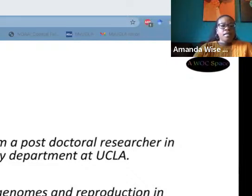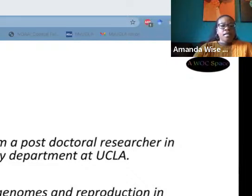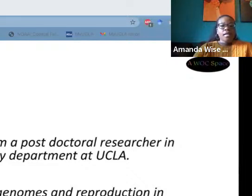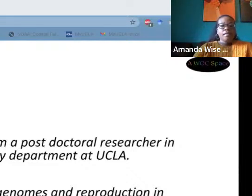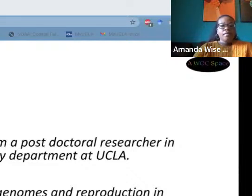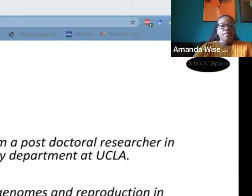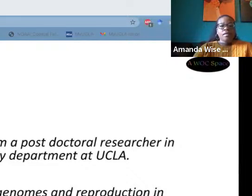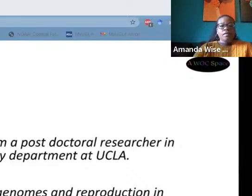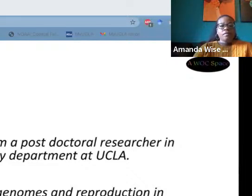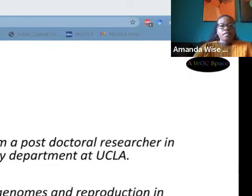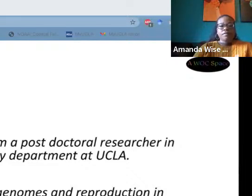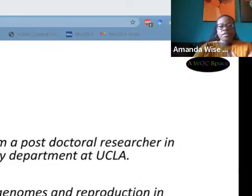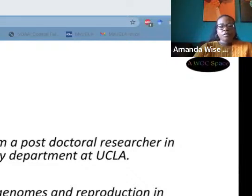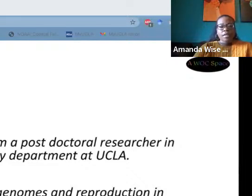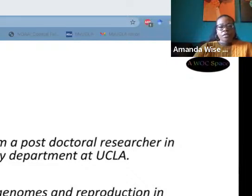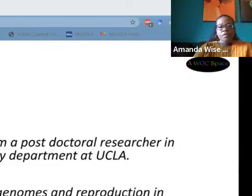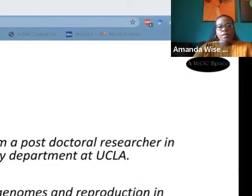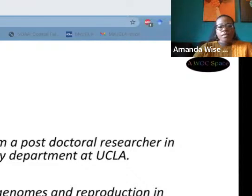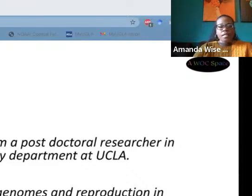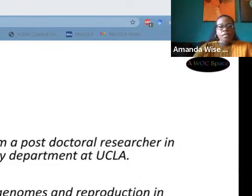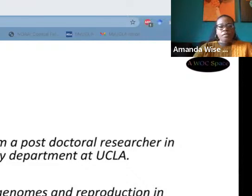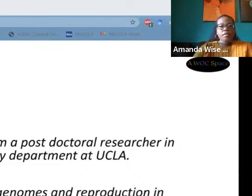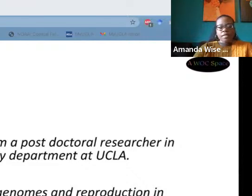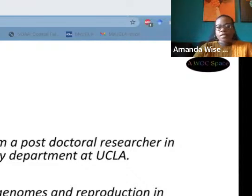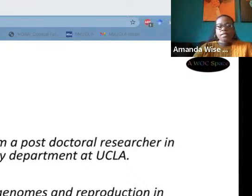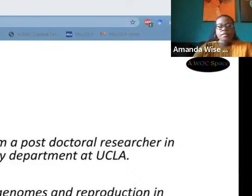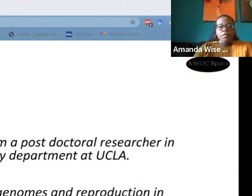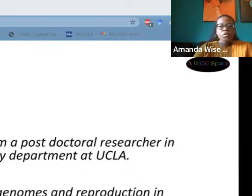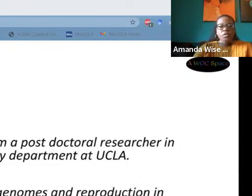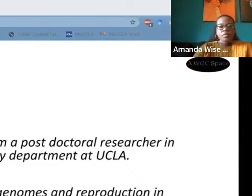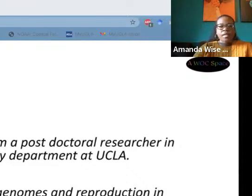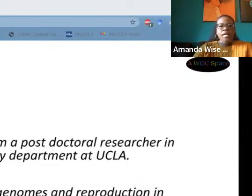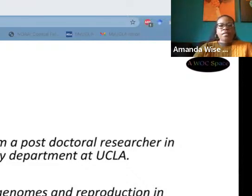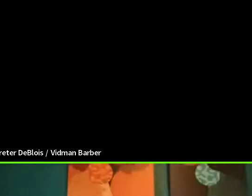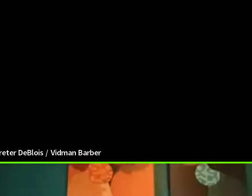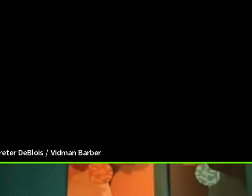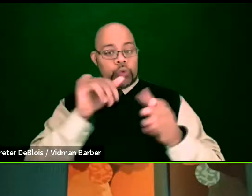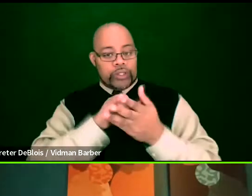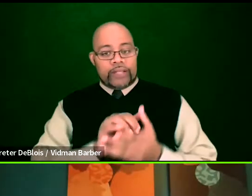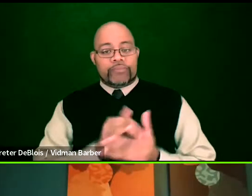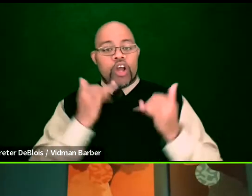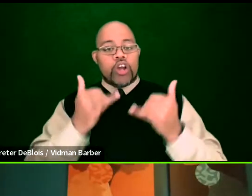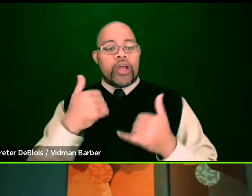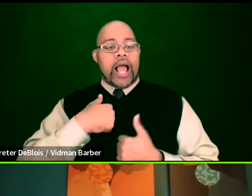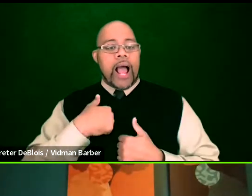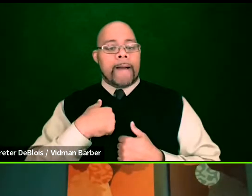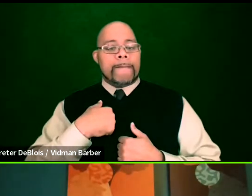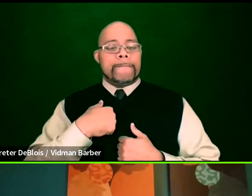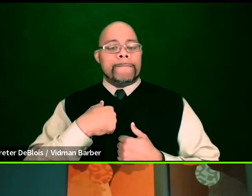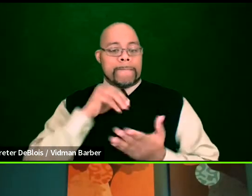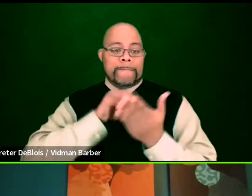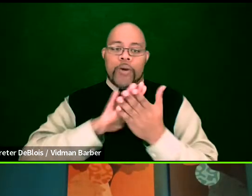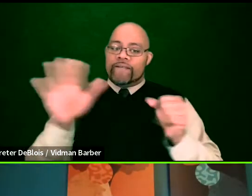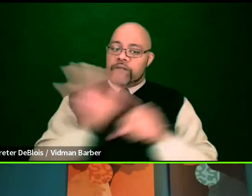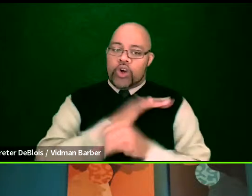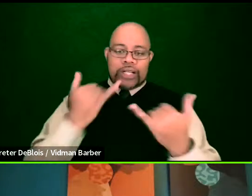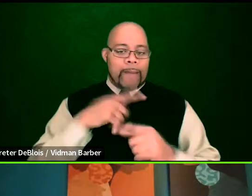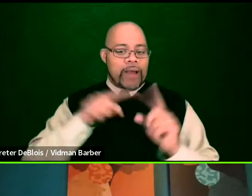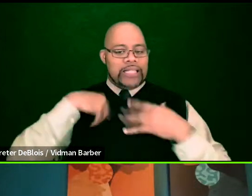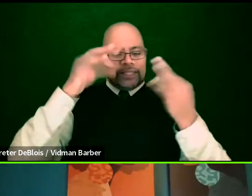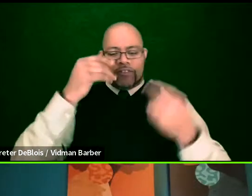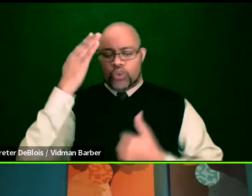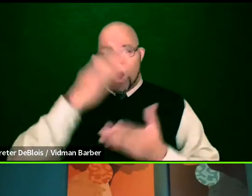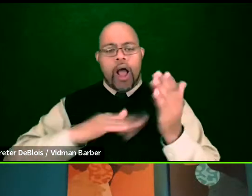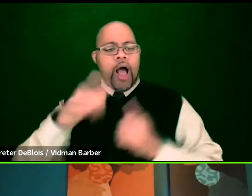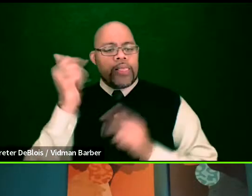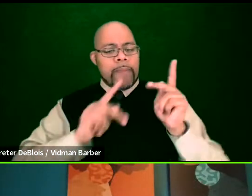either, you know, definitely direct you into some folks who do that. Currently, I'm booked up right now, but I definitely know some other